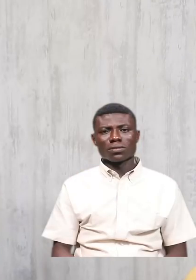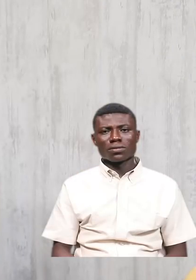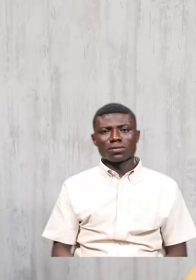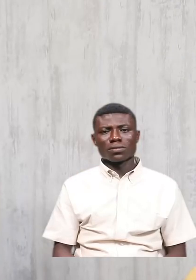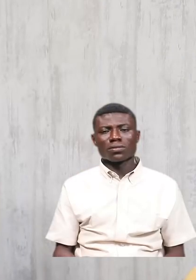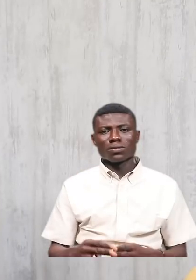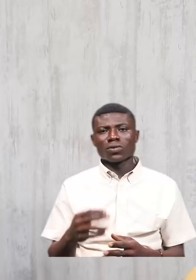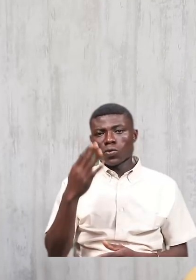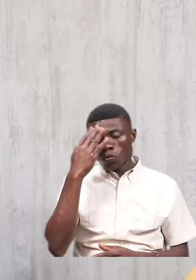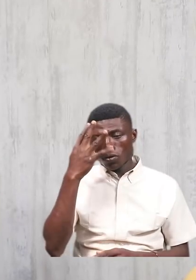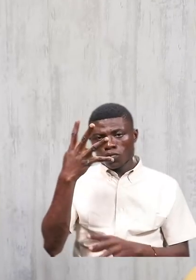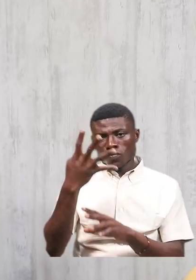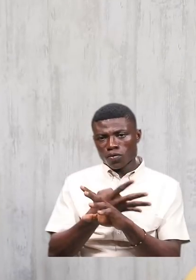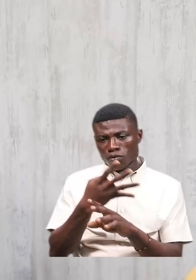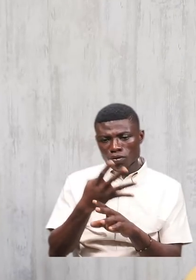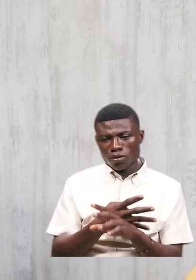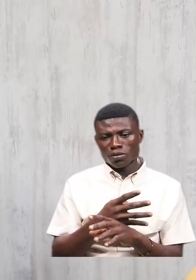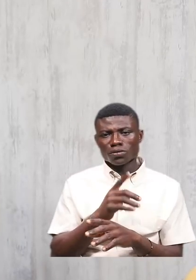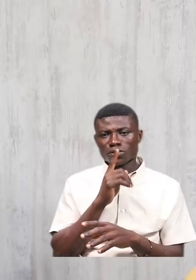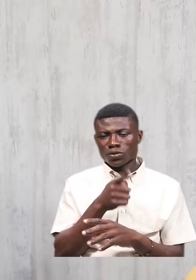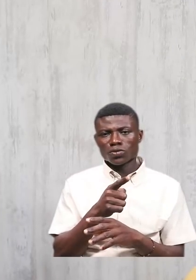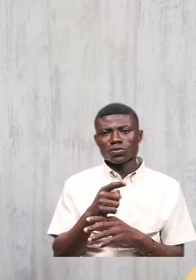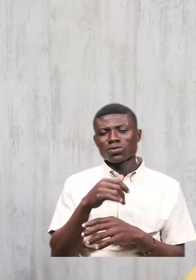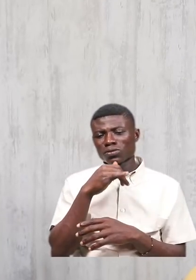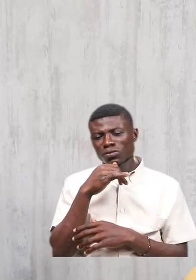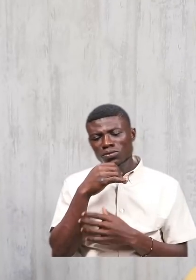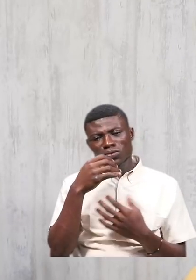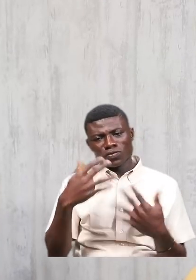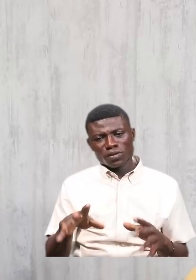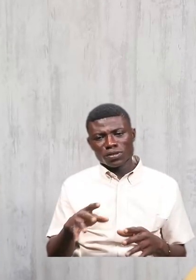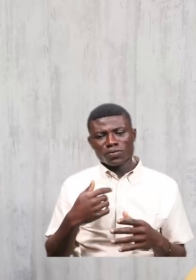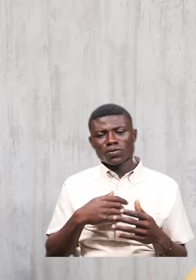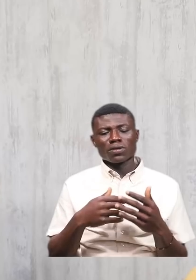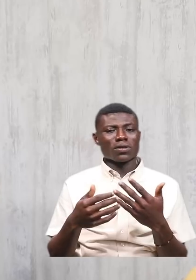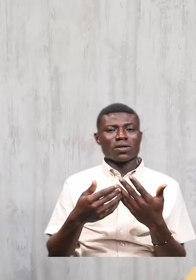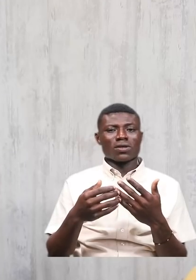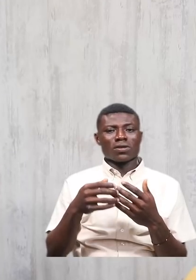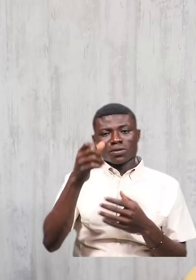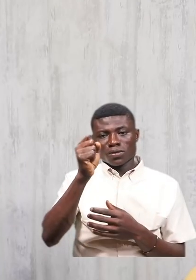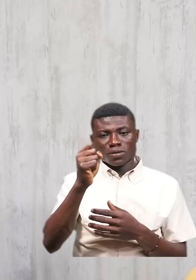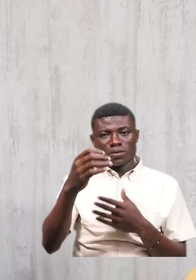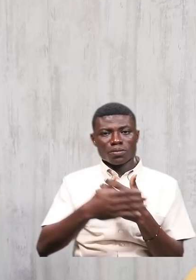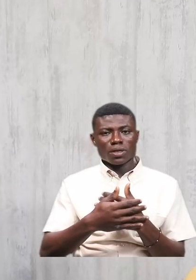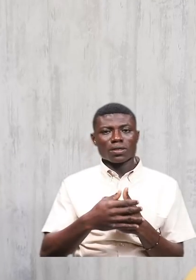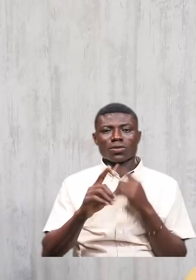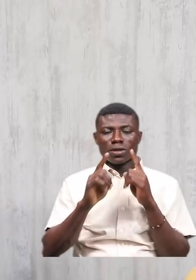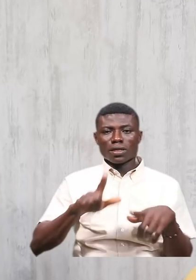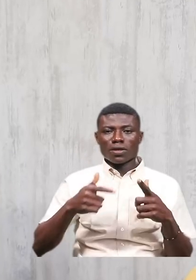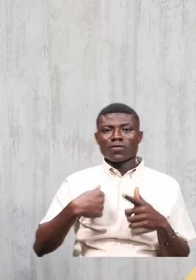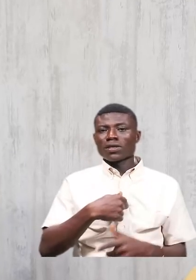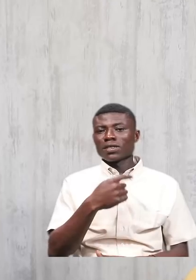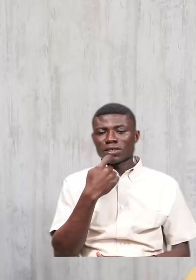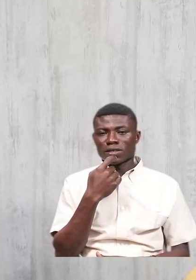cray. A then of 4 months, technical marriage, a genuine no end day, ye copa, ye besham, a top life, ye say,